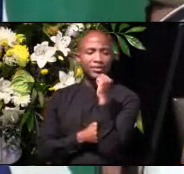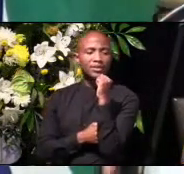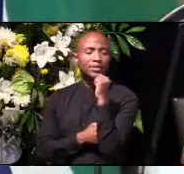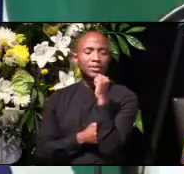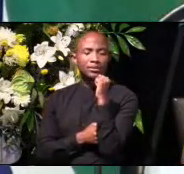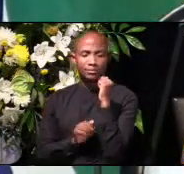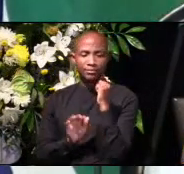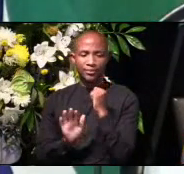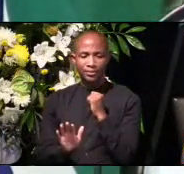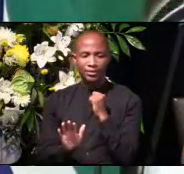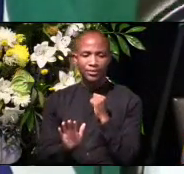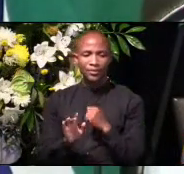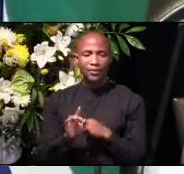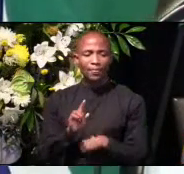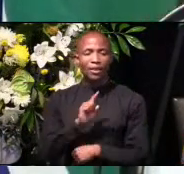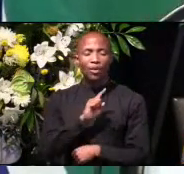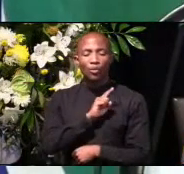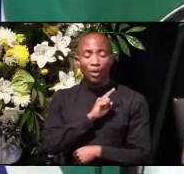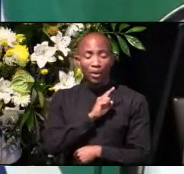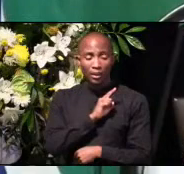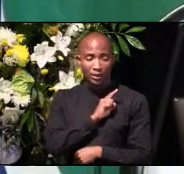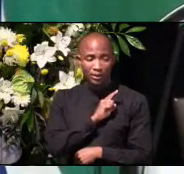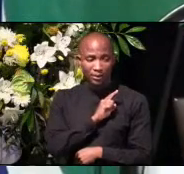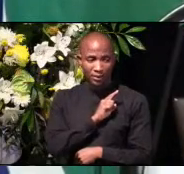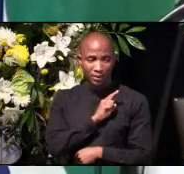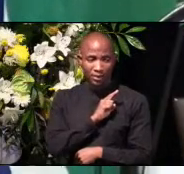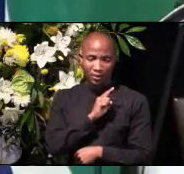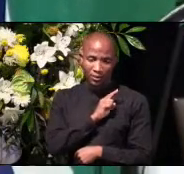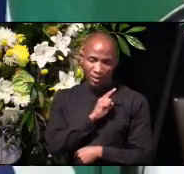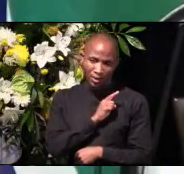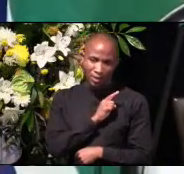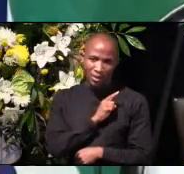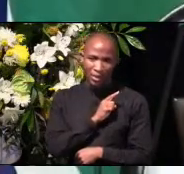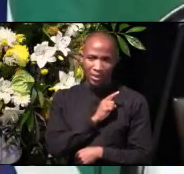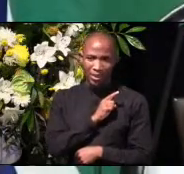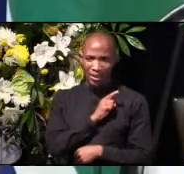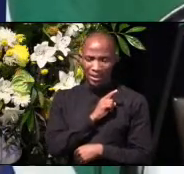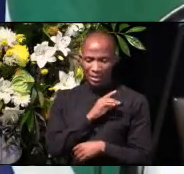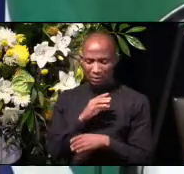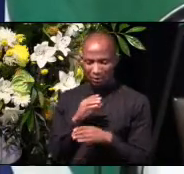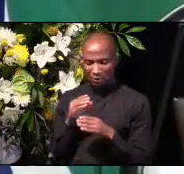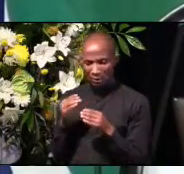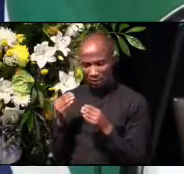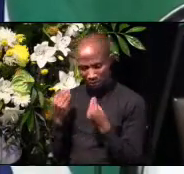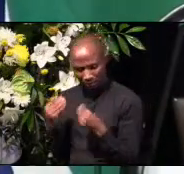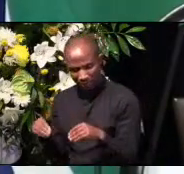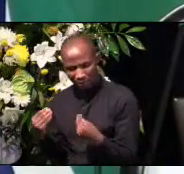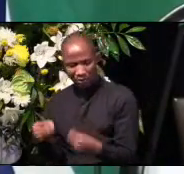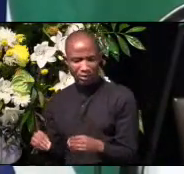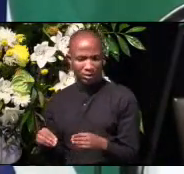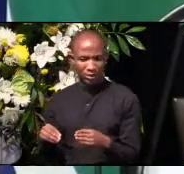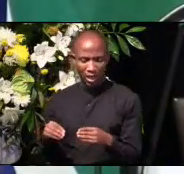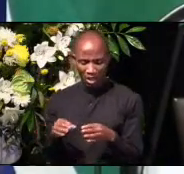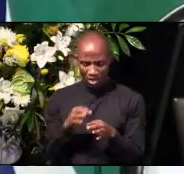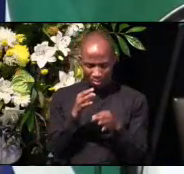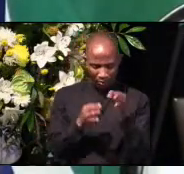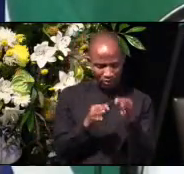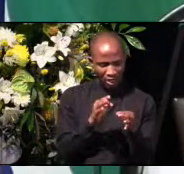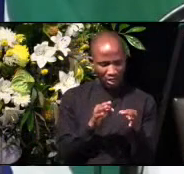because now the elite whether business or political or Civil Society